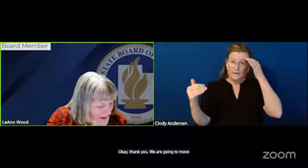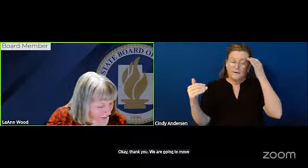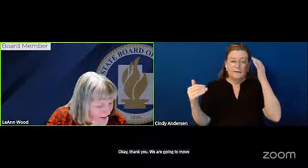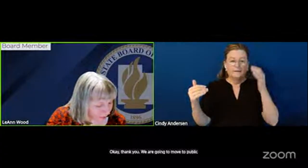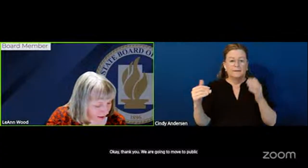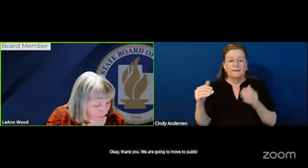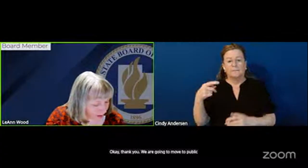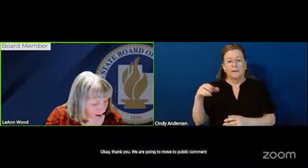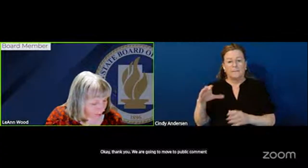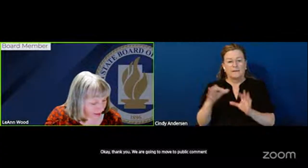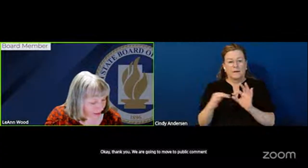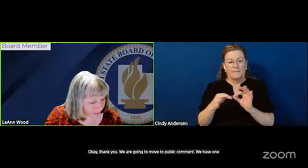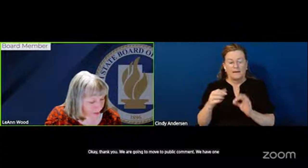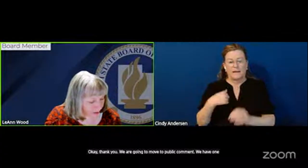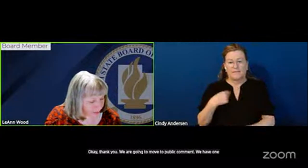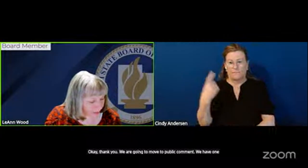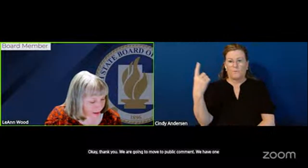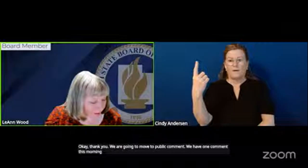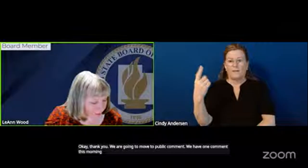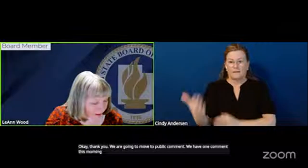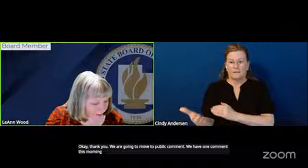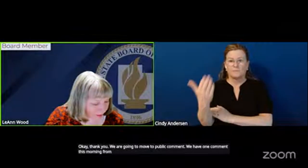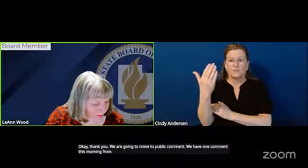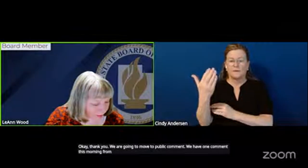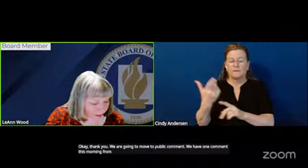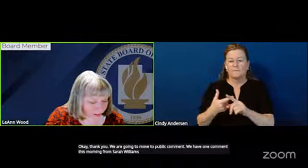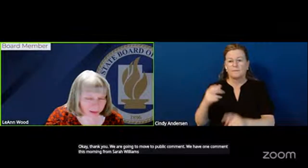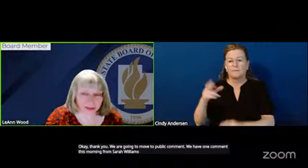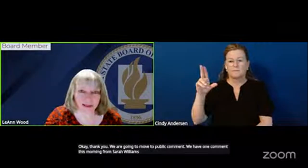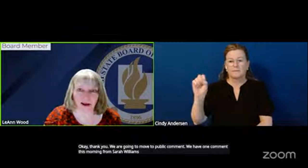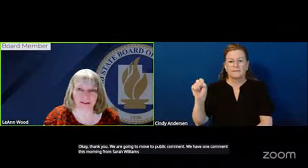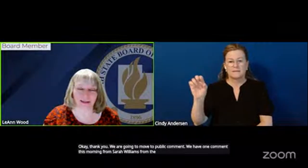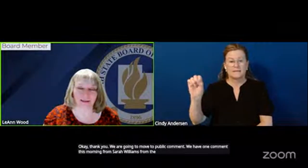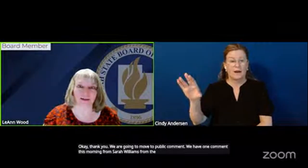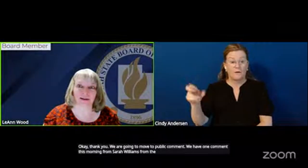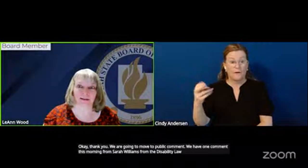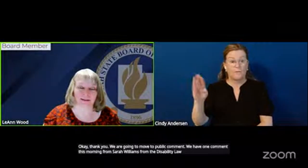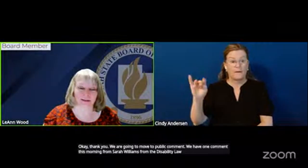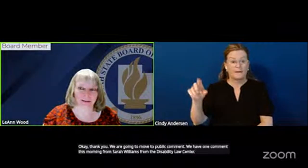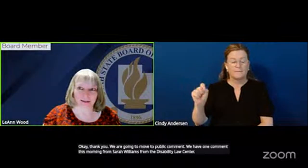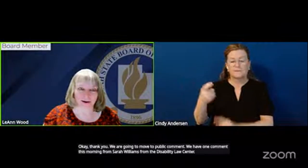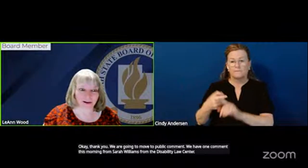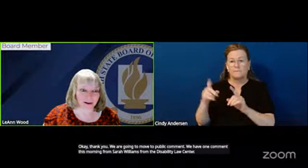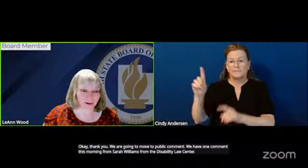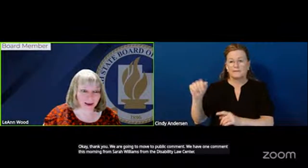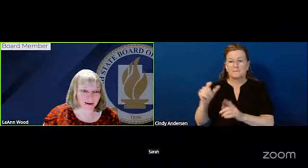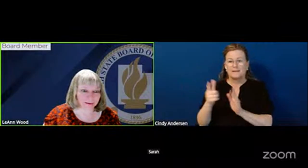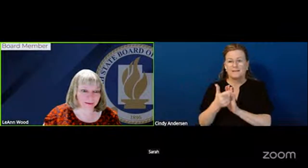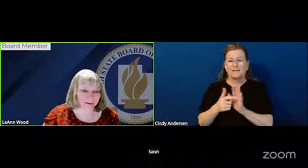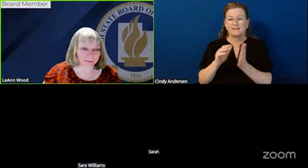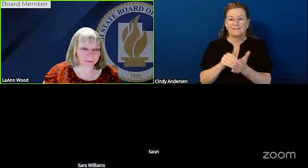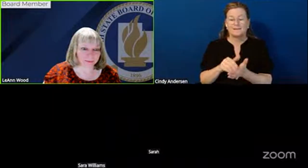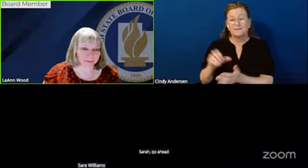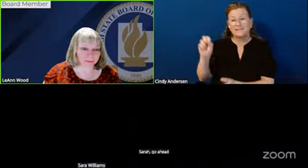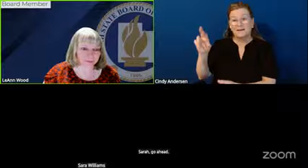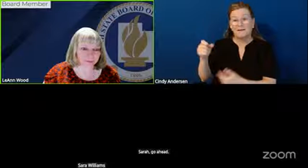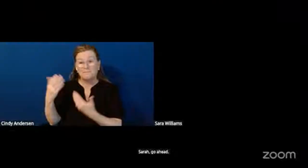to public comment. We have one comment this morning from Sarah Williams from the Disability Law Center. Sarah, go ahead.